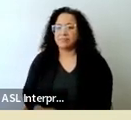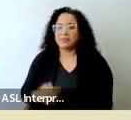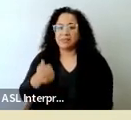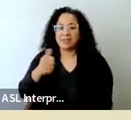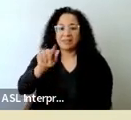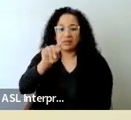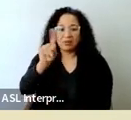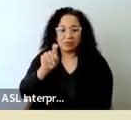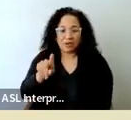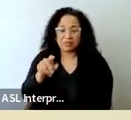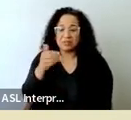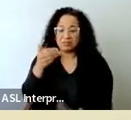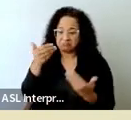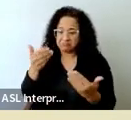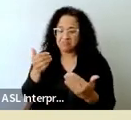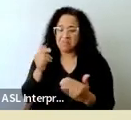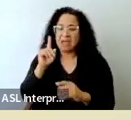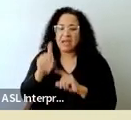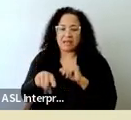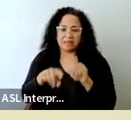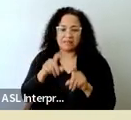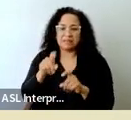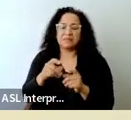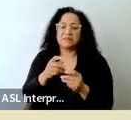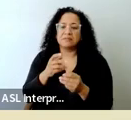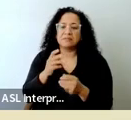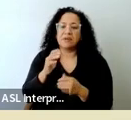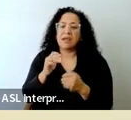Questions may be asked by